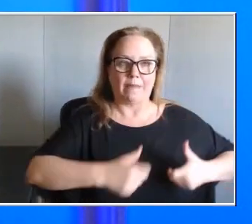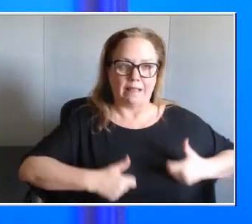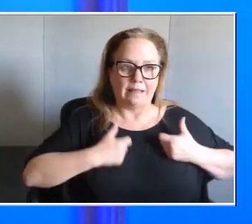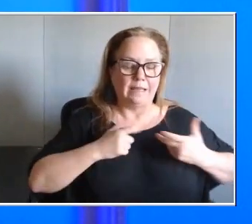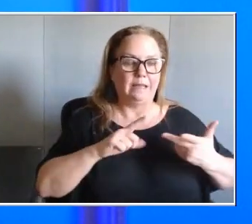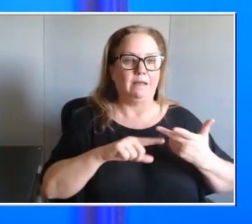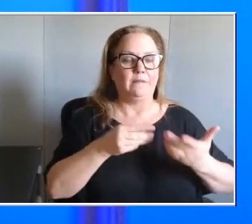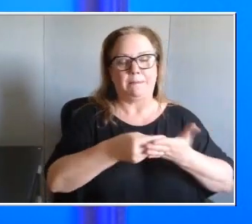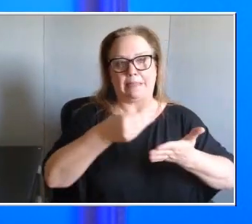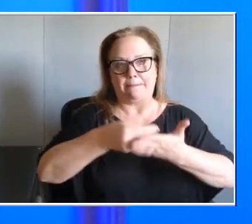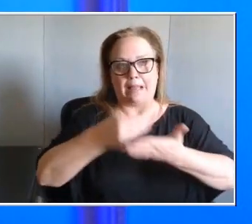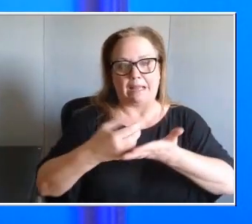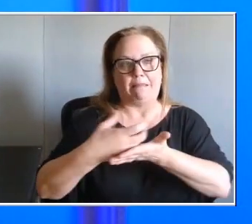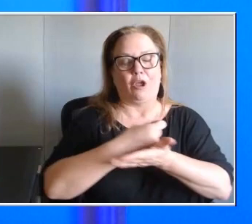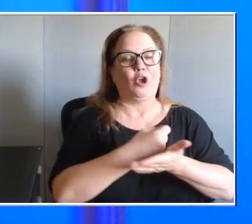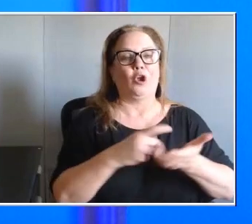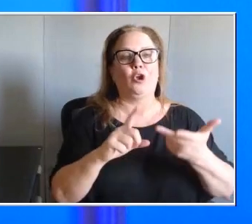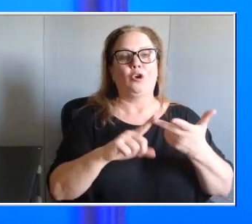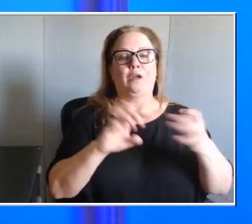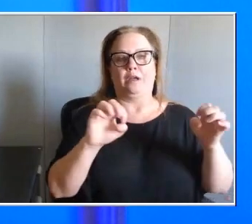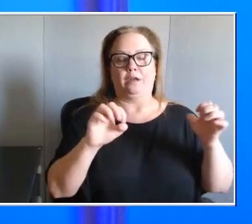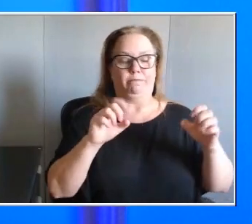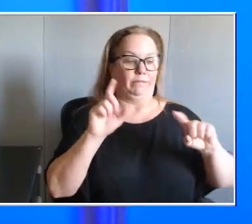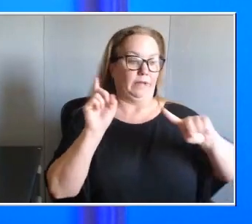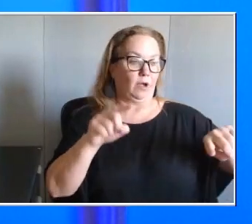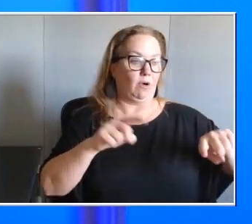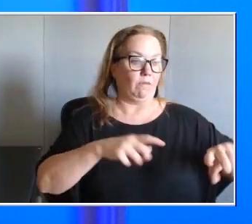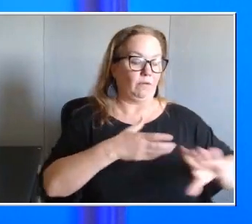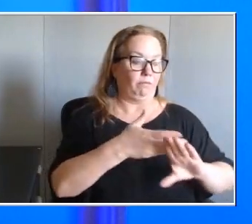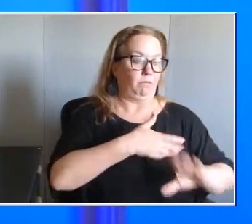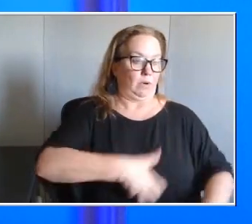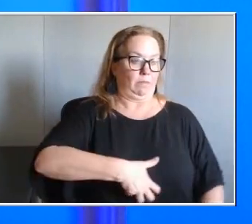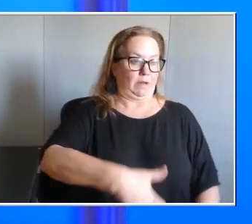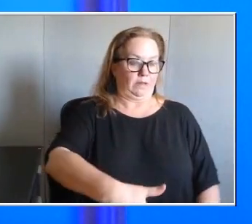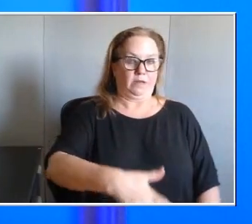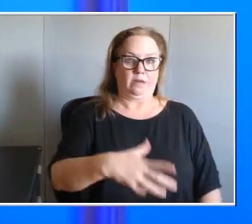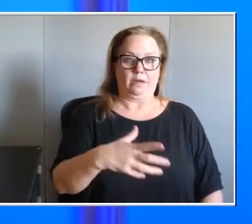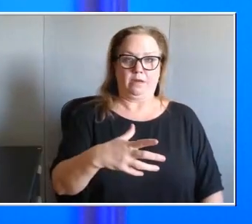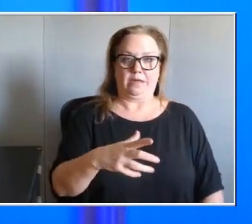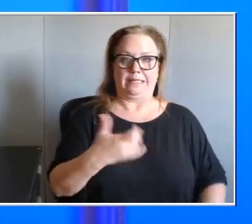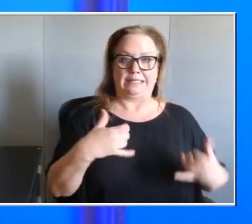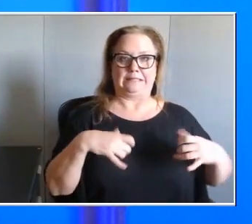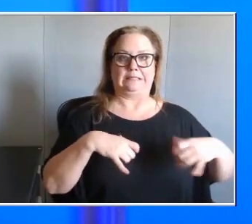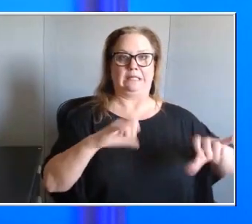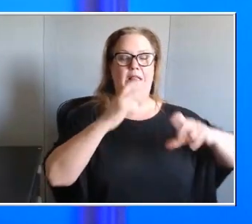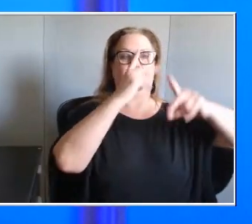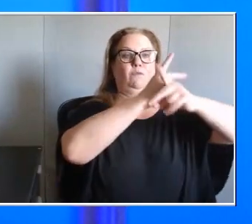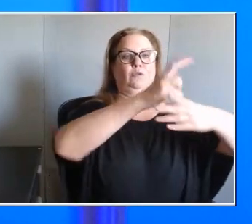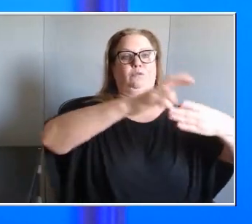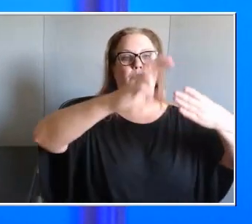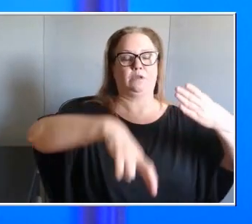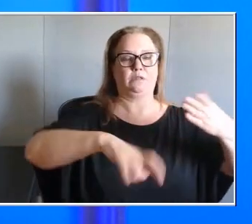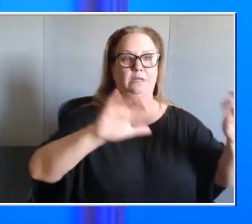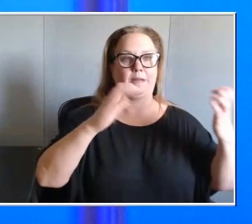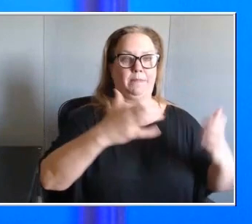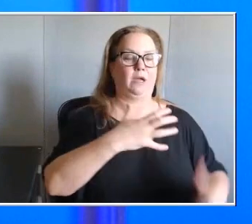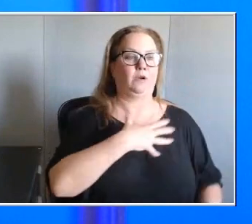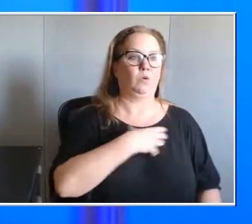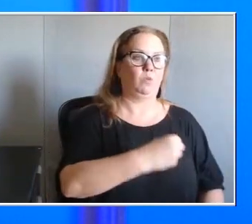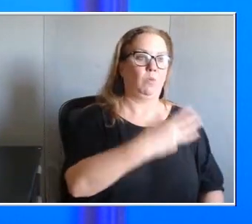they go to seek prenatal care in the first trimester, they still have worse outcomes than white, Asian, and